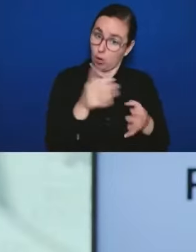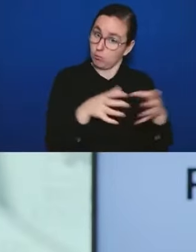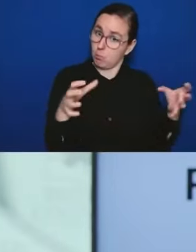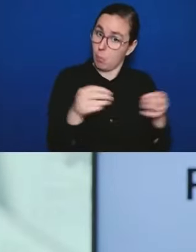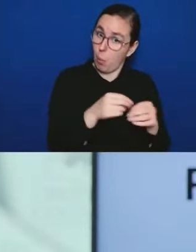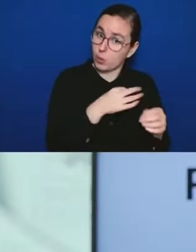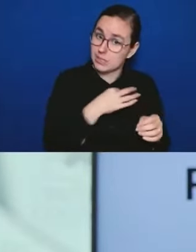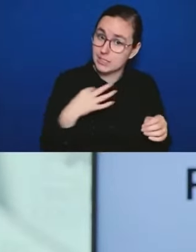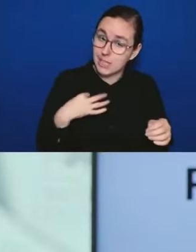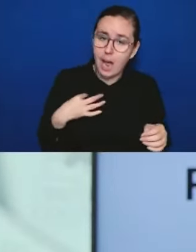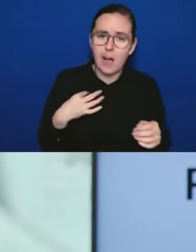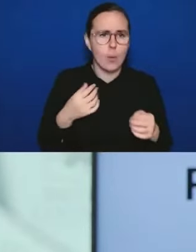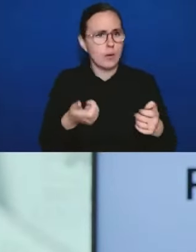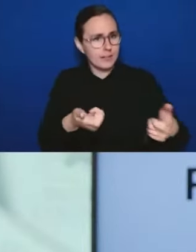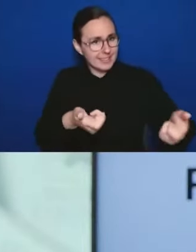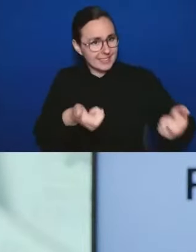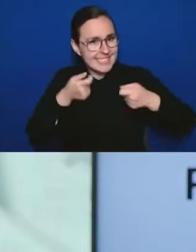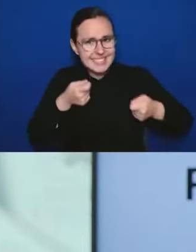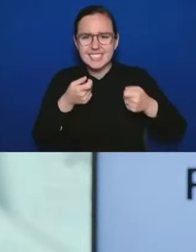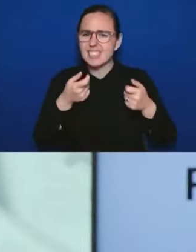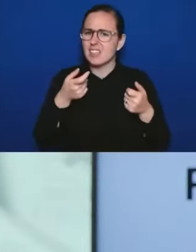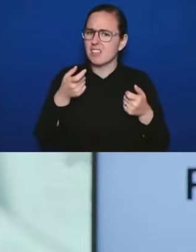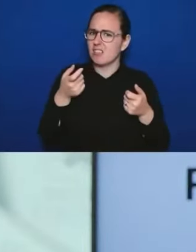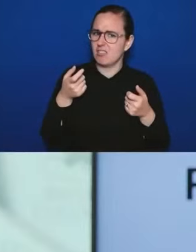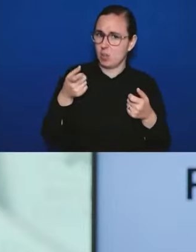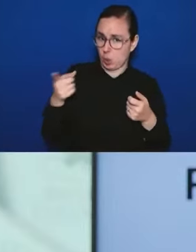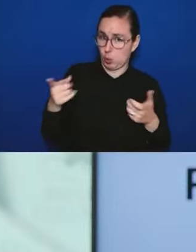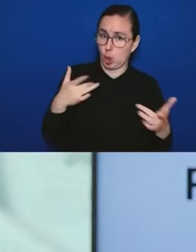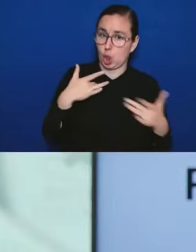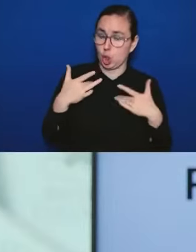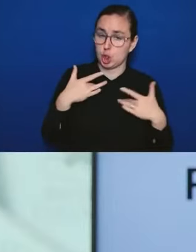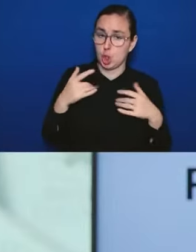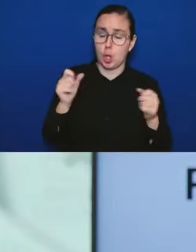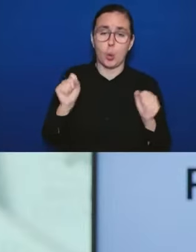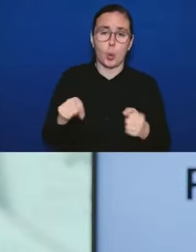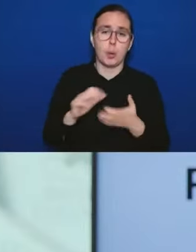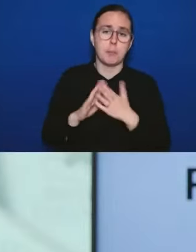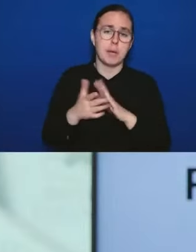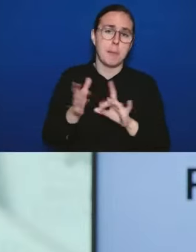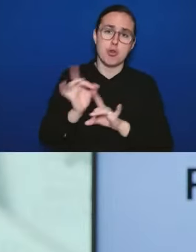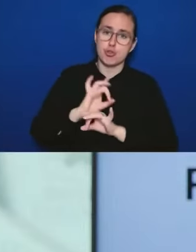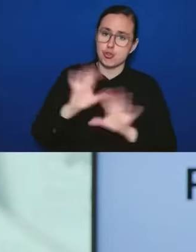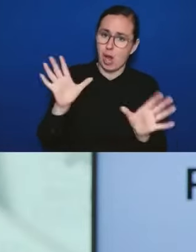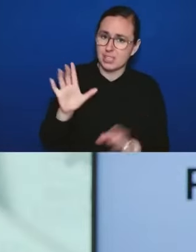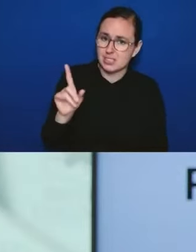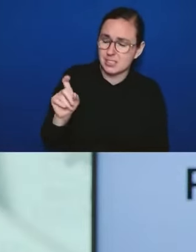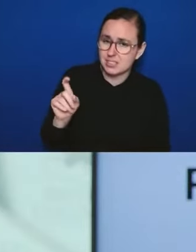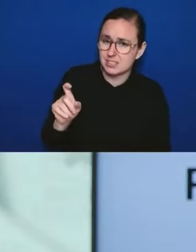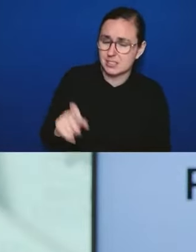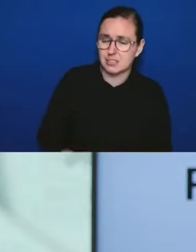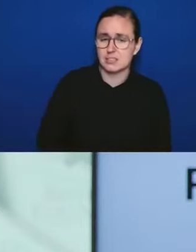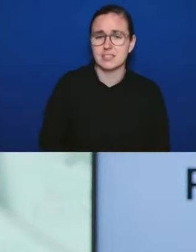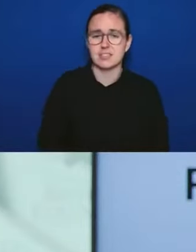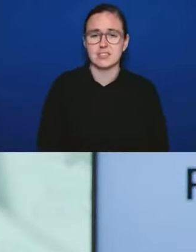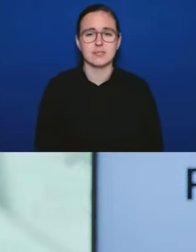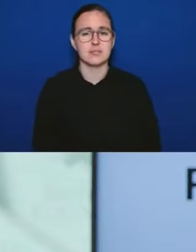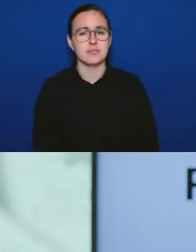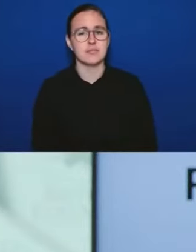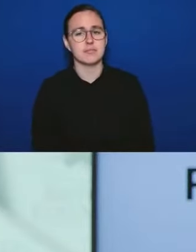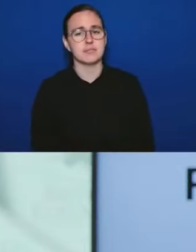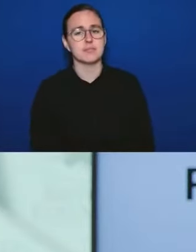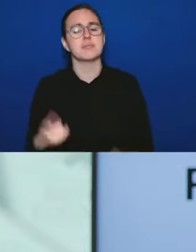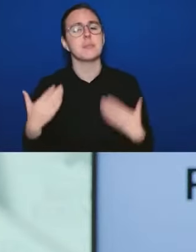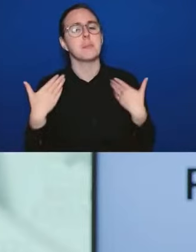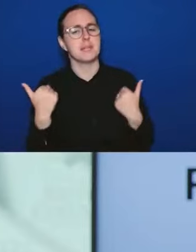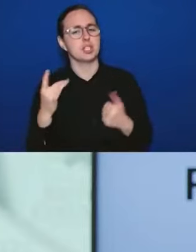concerned could be a really dire situation in the coming months? Well, the short answer is we have, and we will.